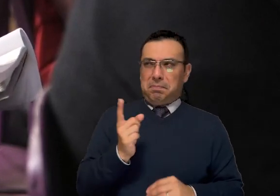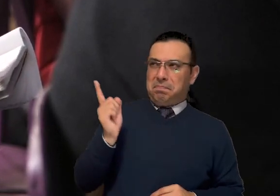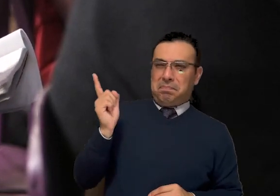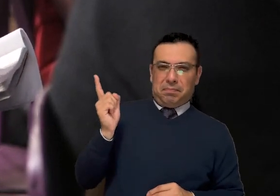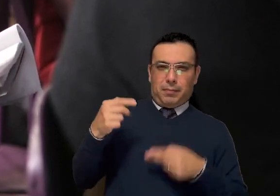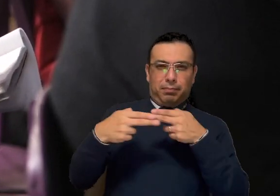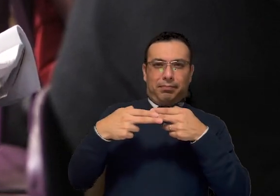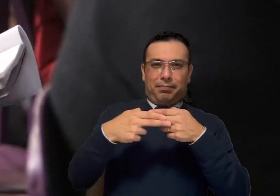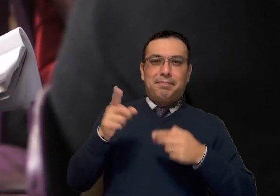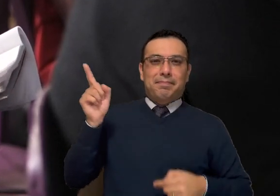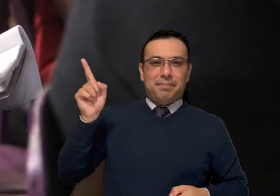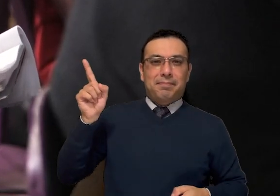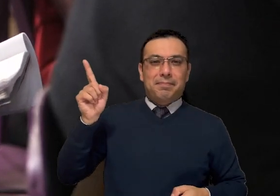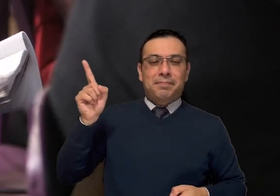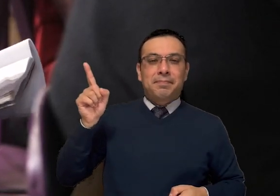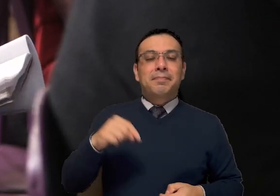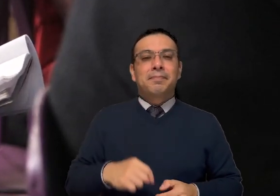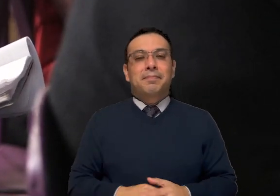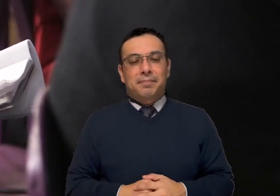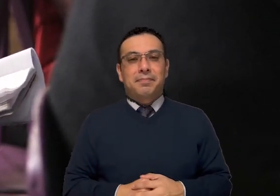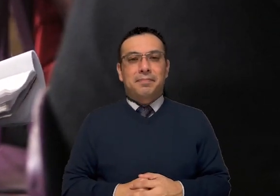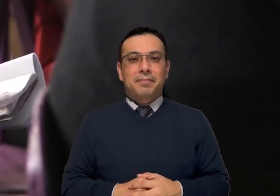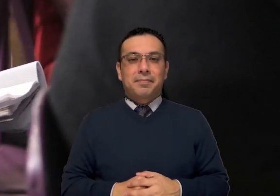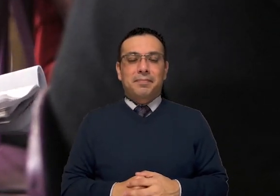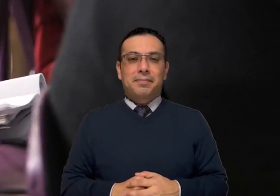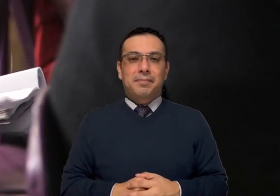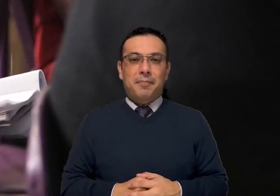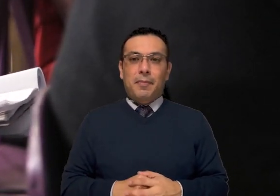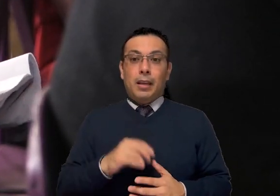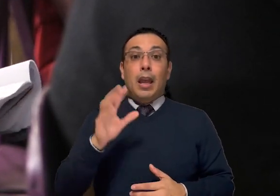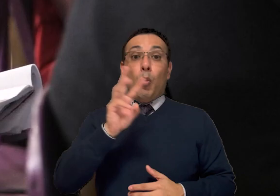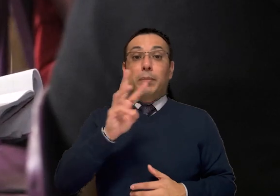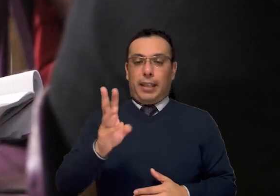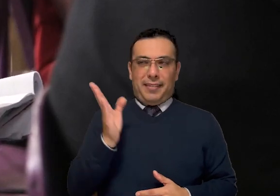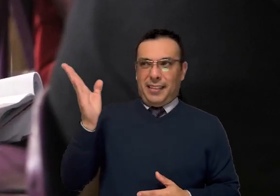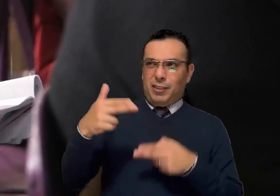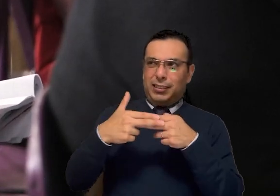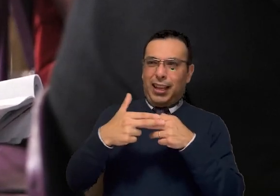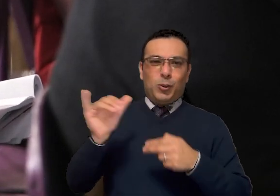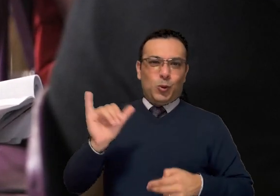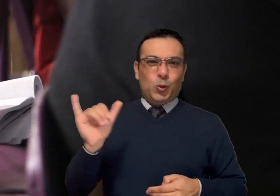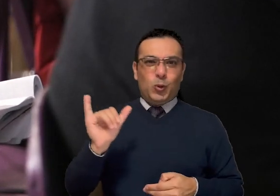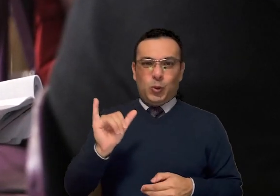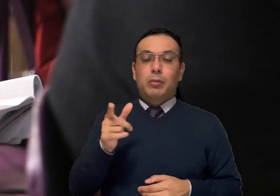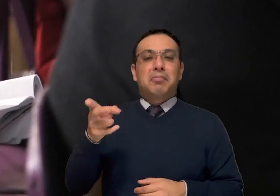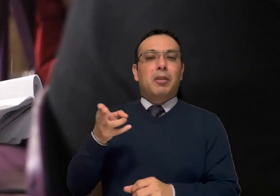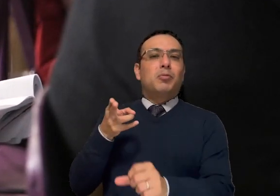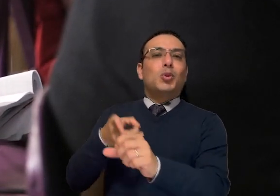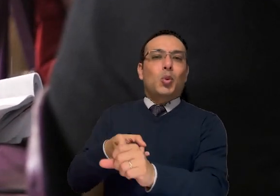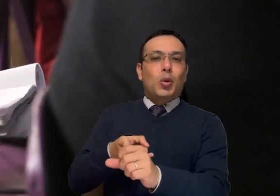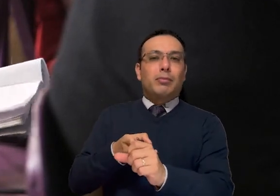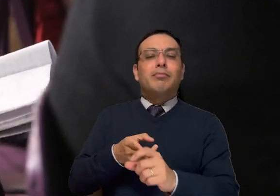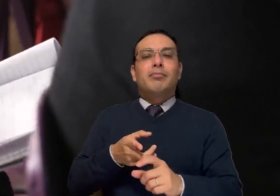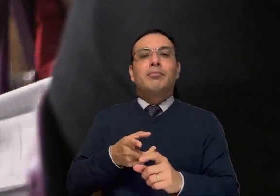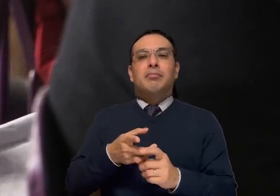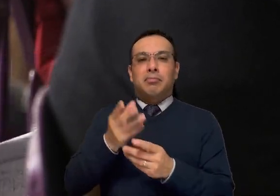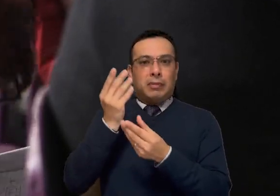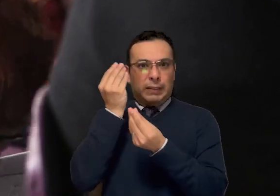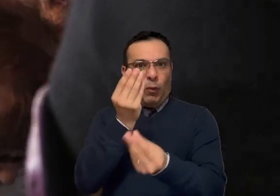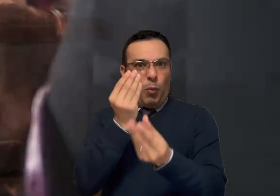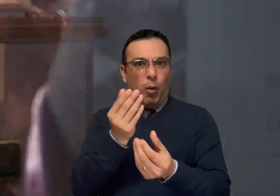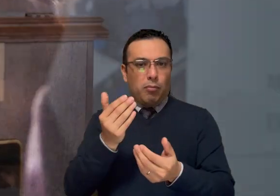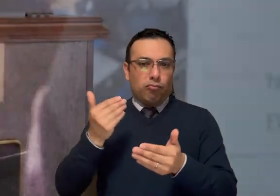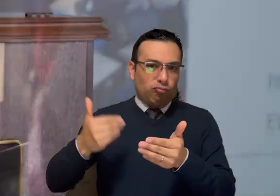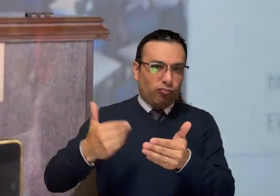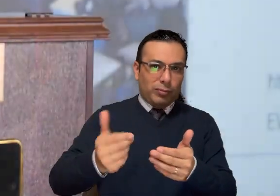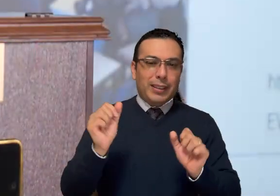think the website, yes, is on the slide as well. If anybody has any additional questions on how to do that process, please